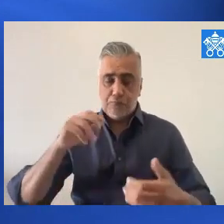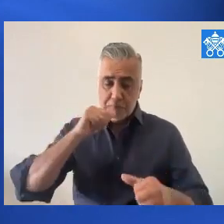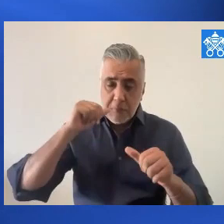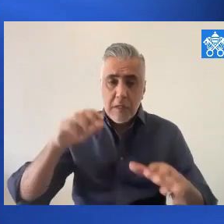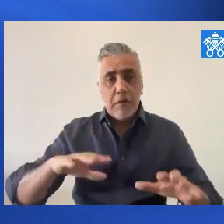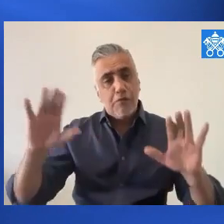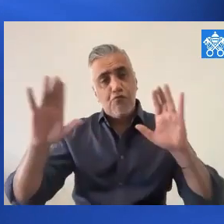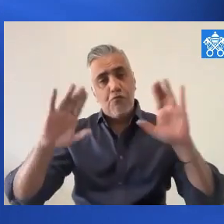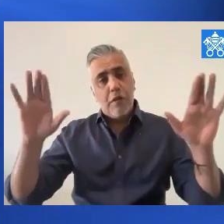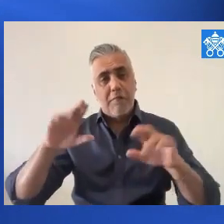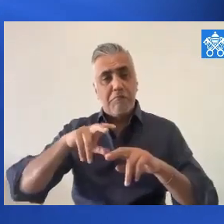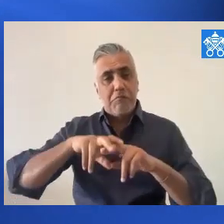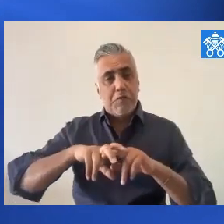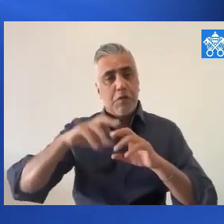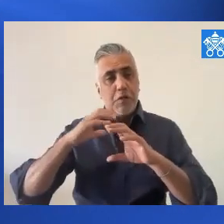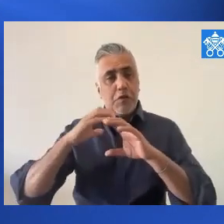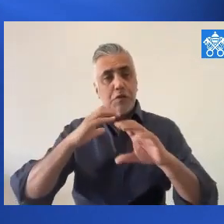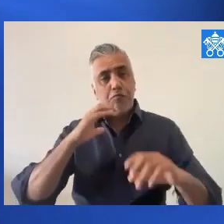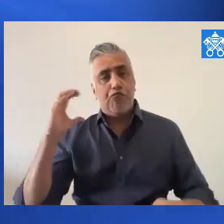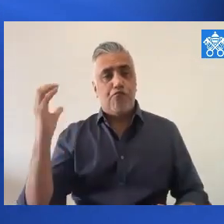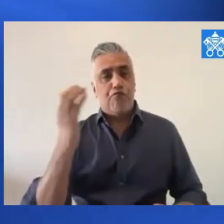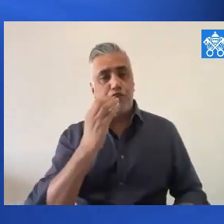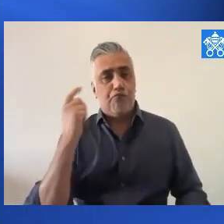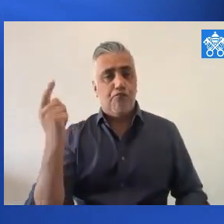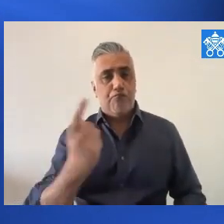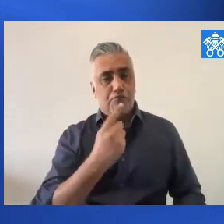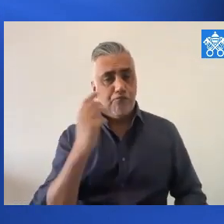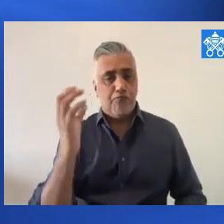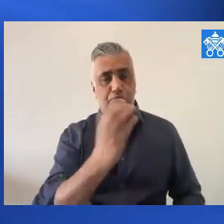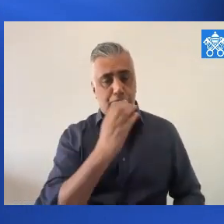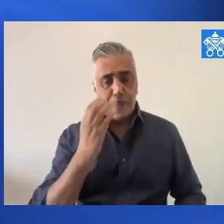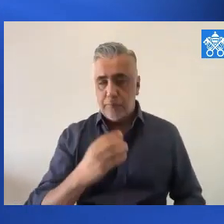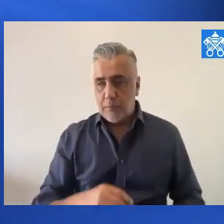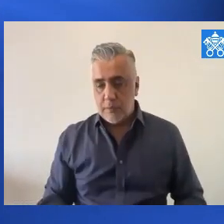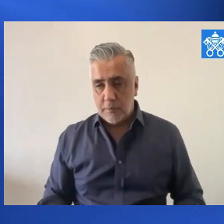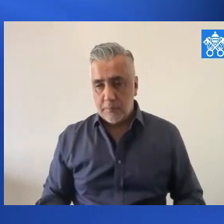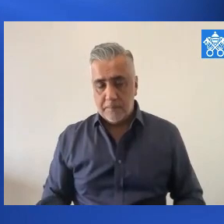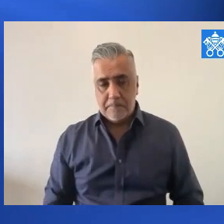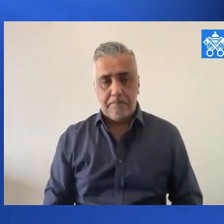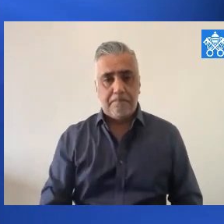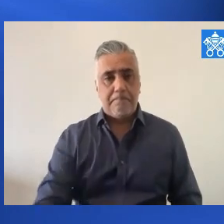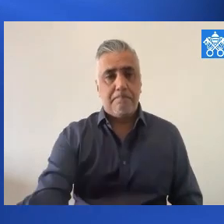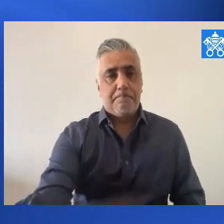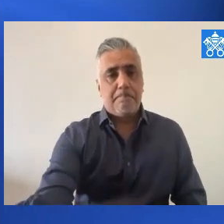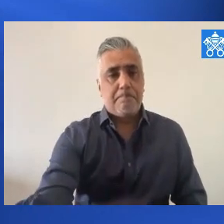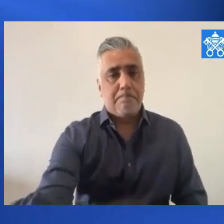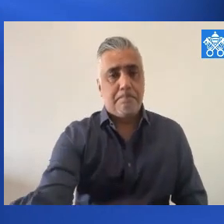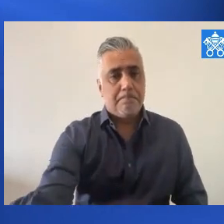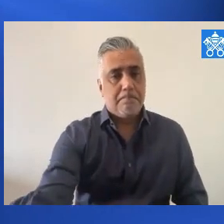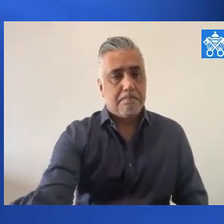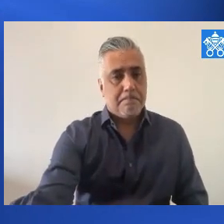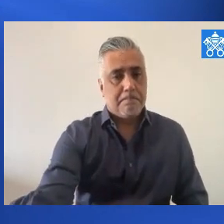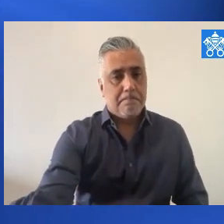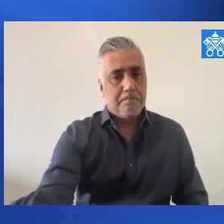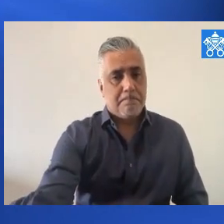hand and blessing the child. He's waving, of course, seated in this jeep, and proceeding throughout the square there to greet